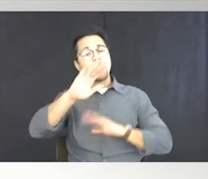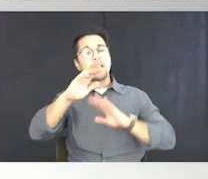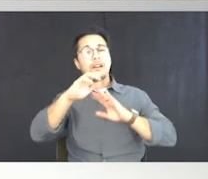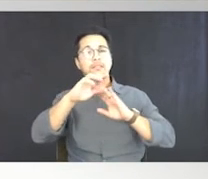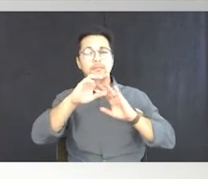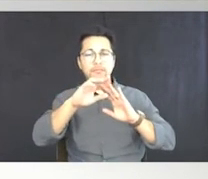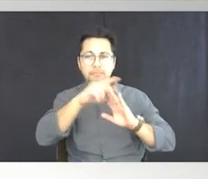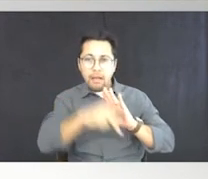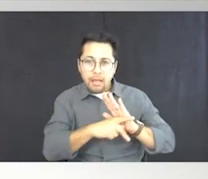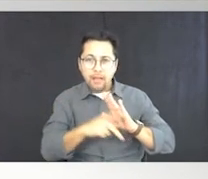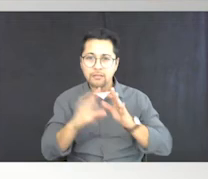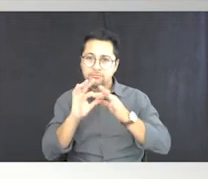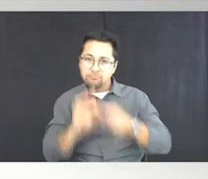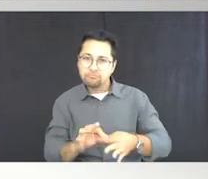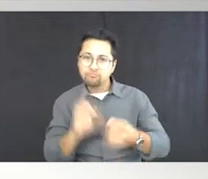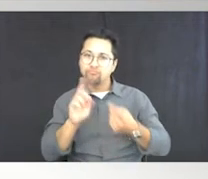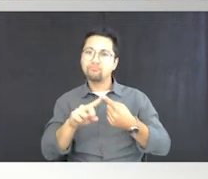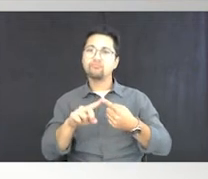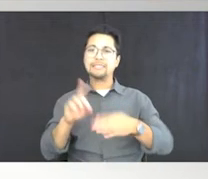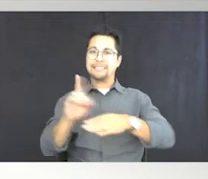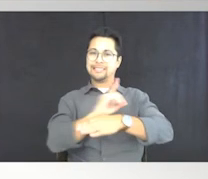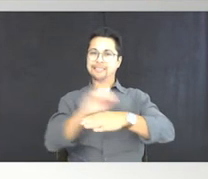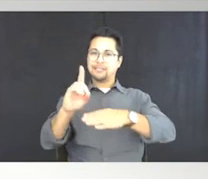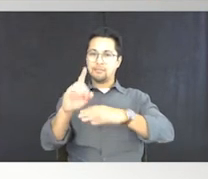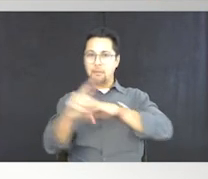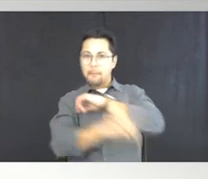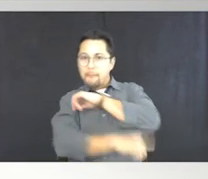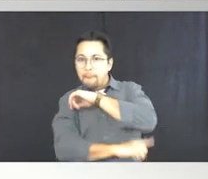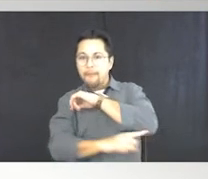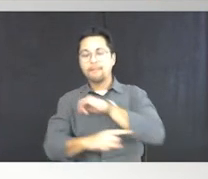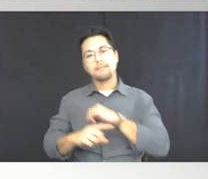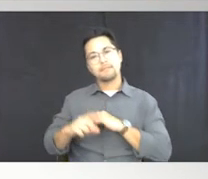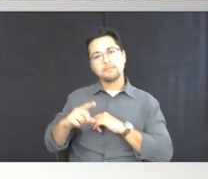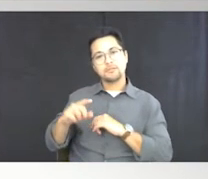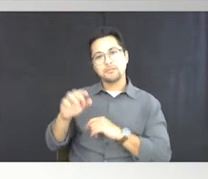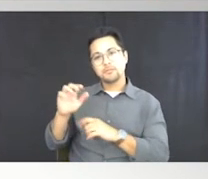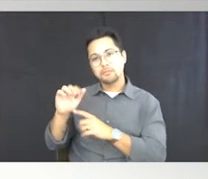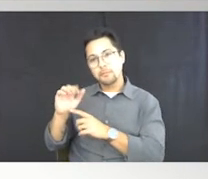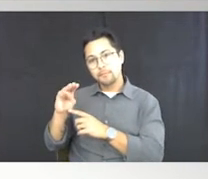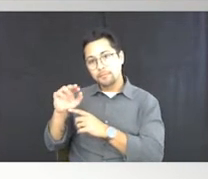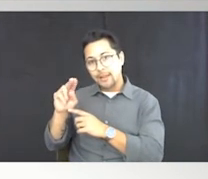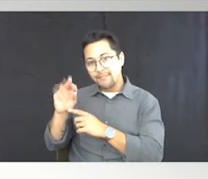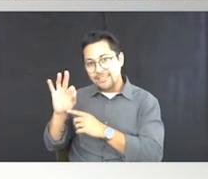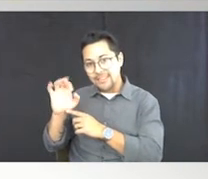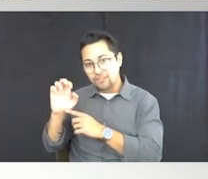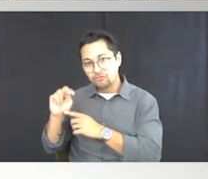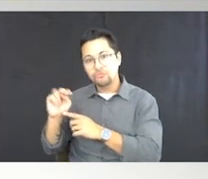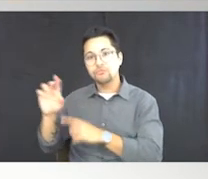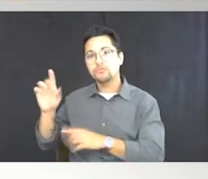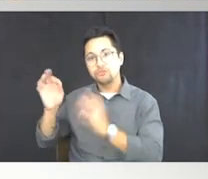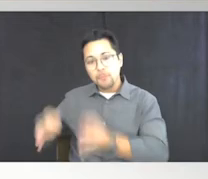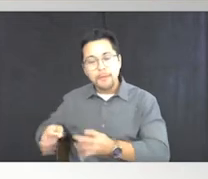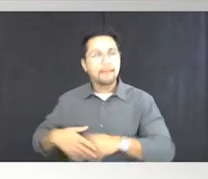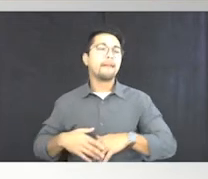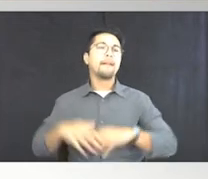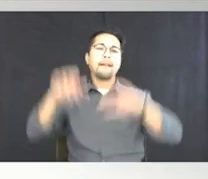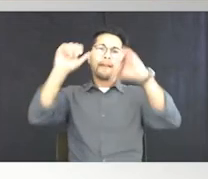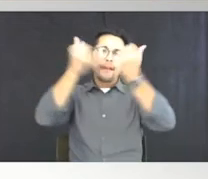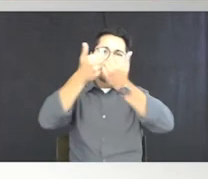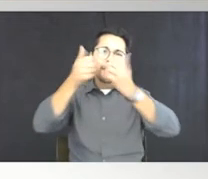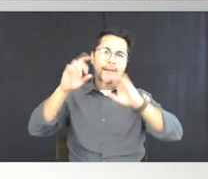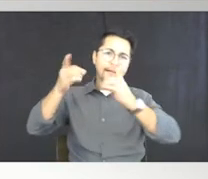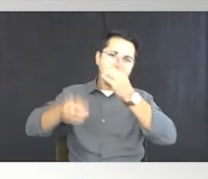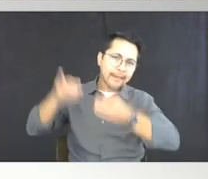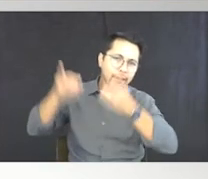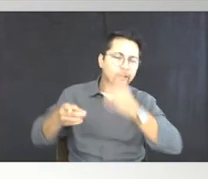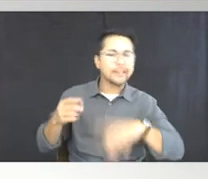policies on discipline, which includes manifestation determination, administrative hearings and